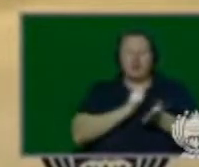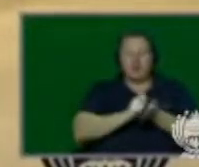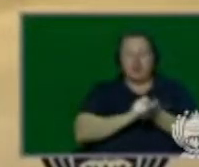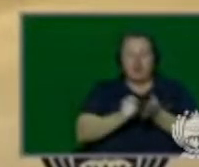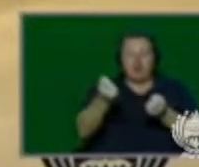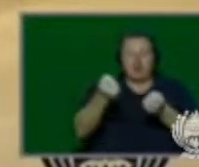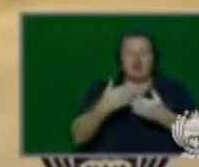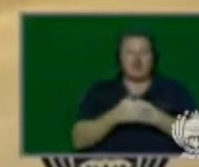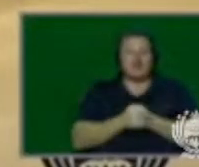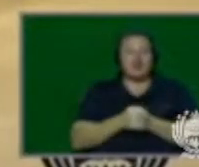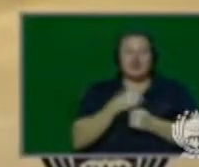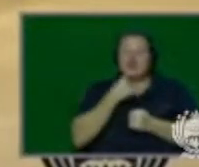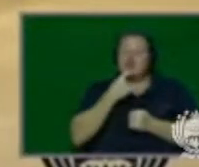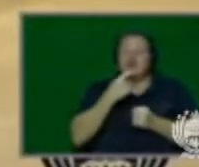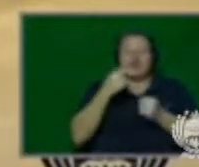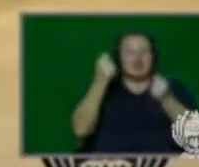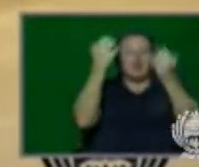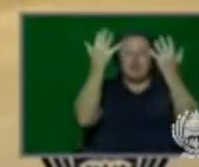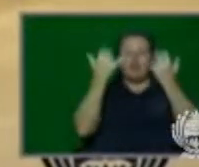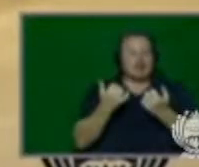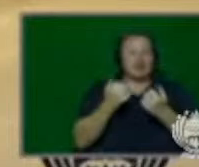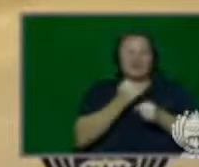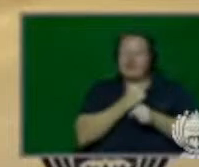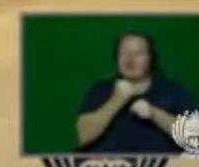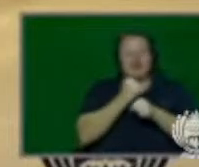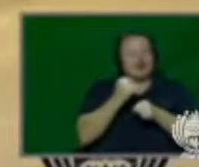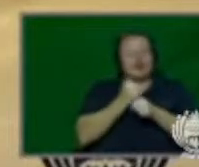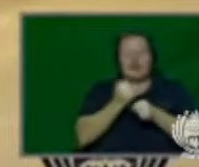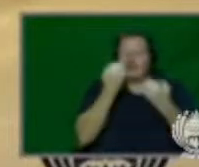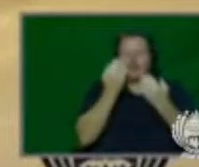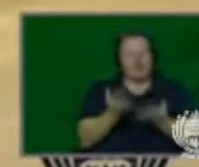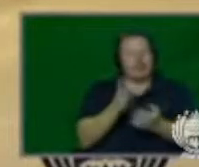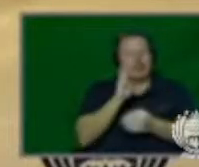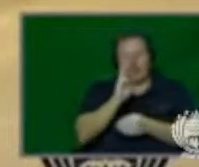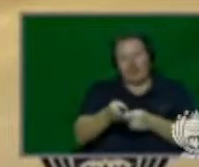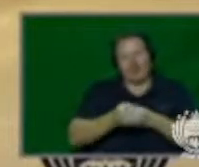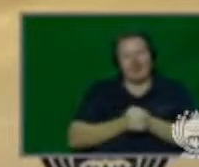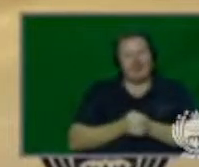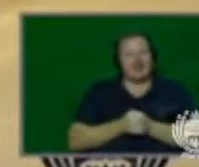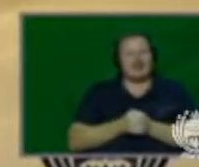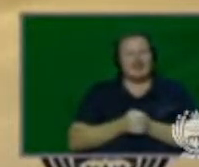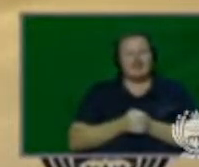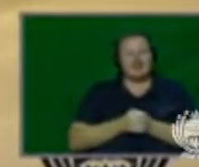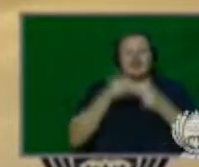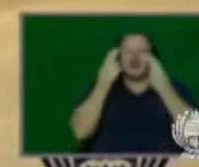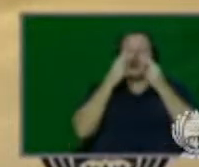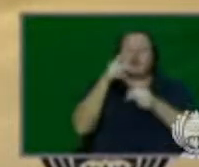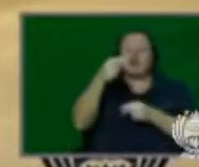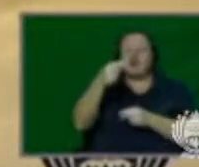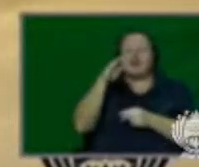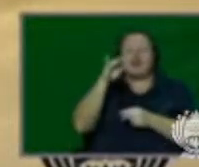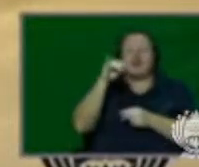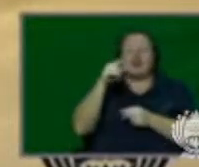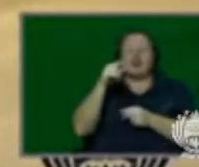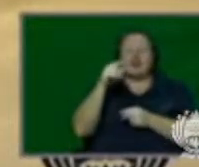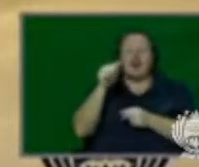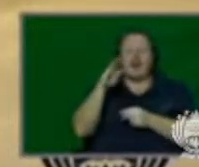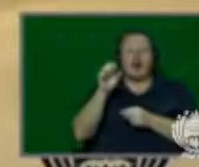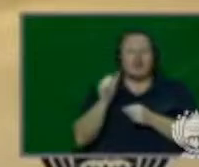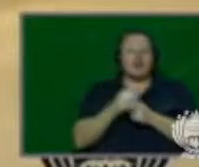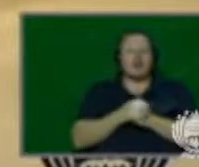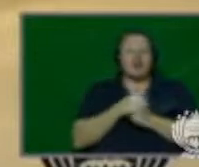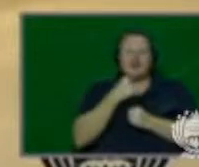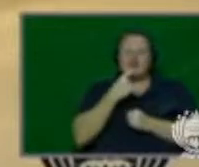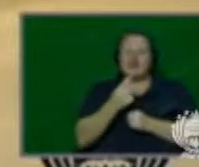said, "No, this budget will never be tabled." And Honorable Gigawa said, "Hey, these people are putting